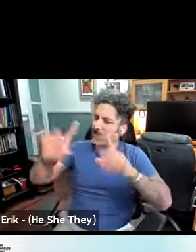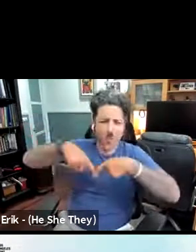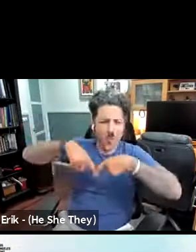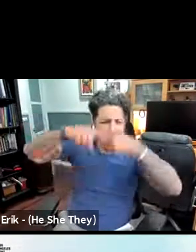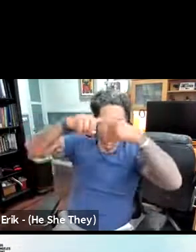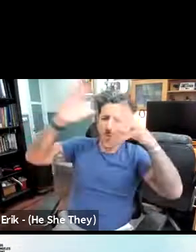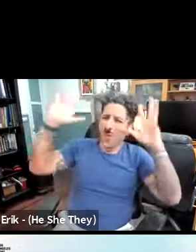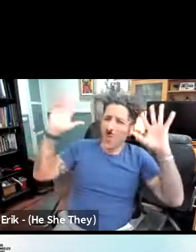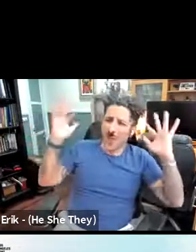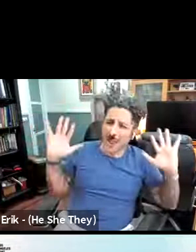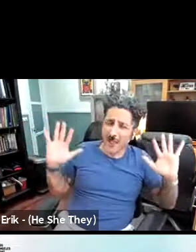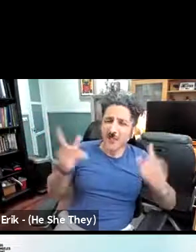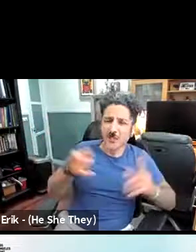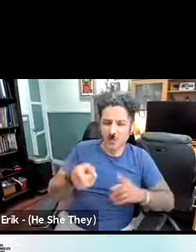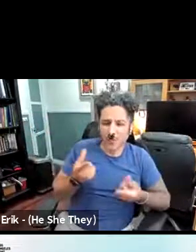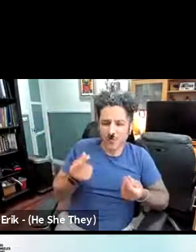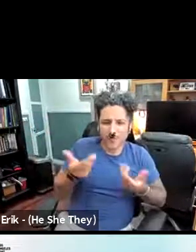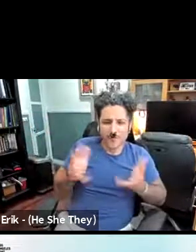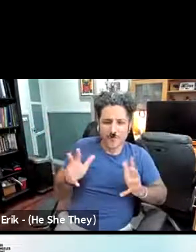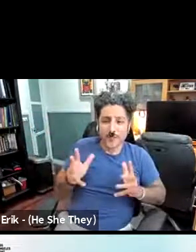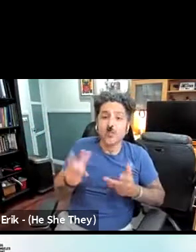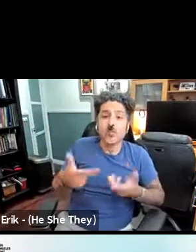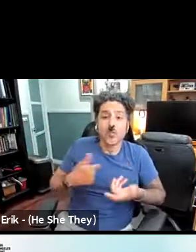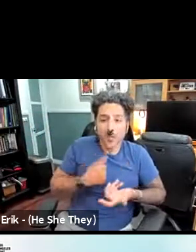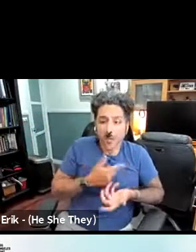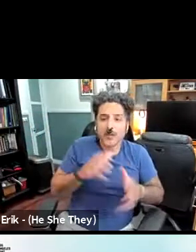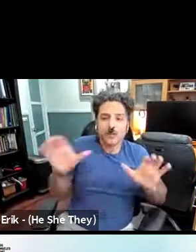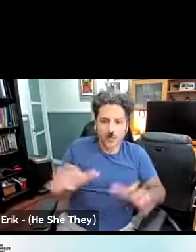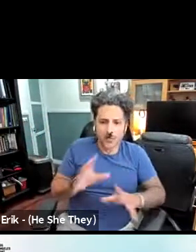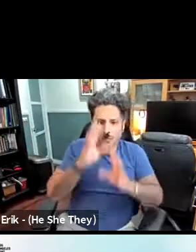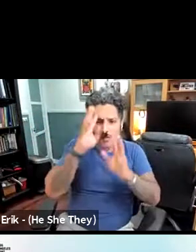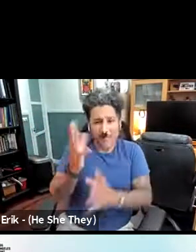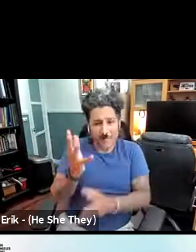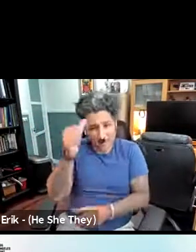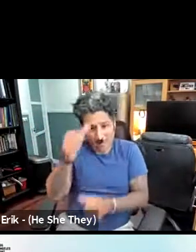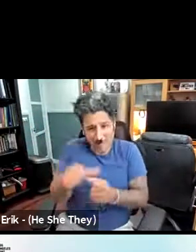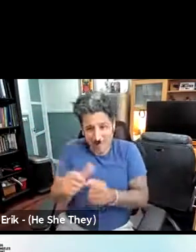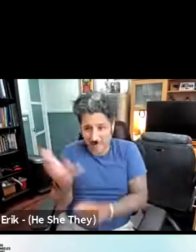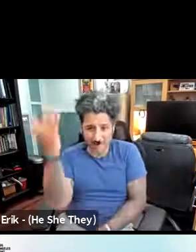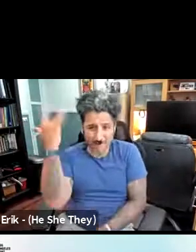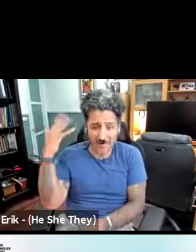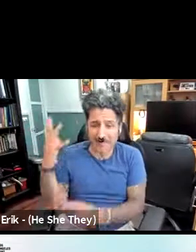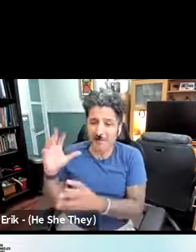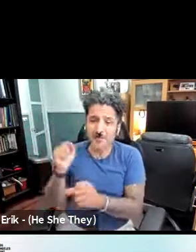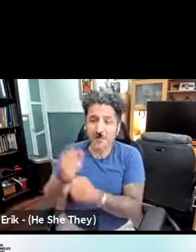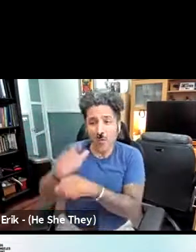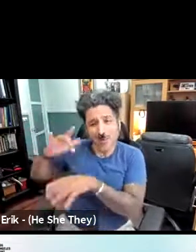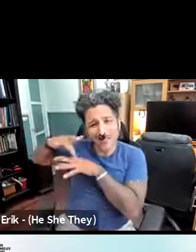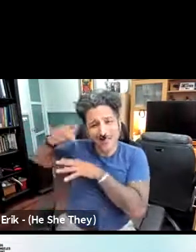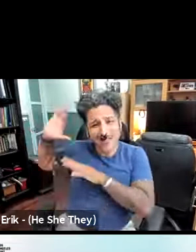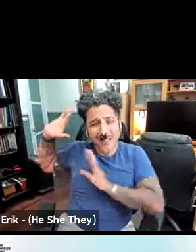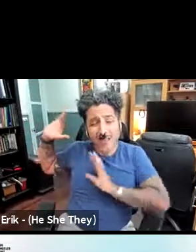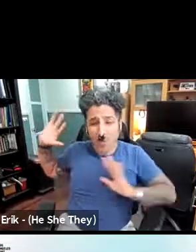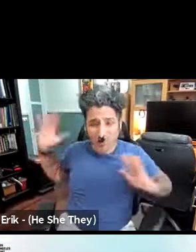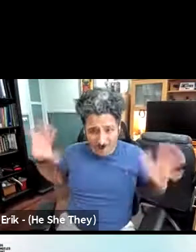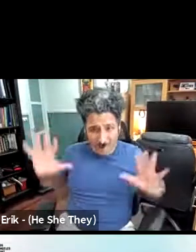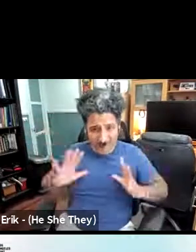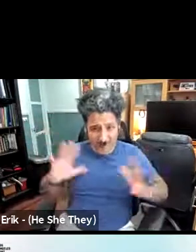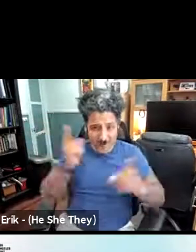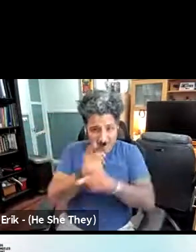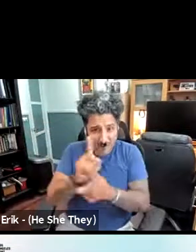Wait, you did this, okay? We made this, right? Do you remember 5 years ago? Would you touch that? No. Okay, so you're doing okay.